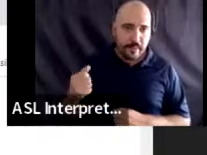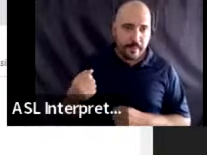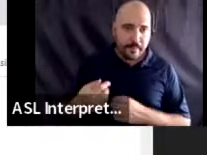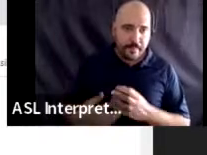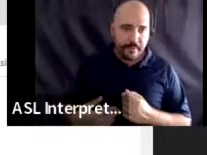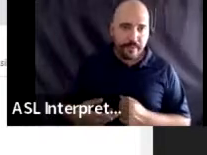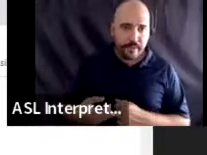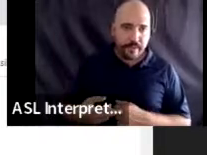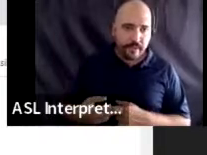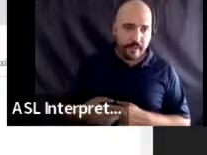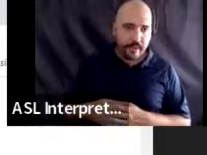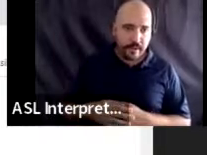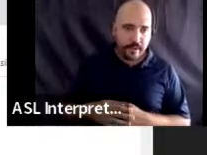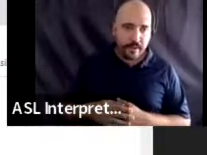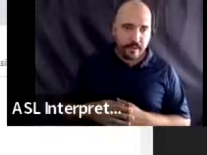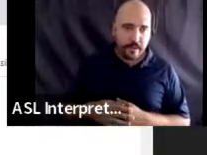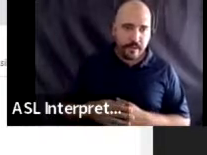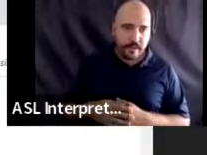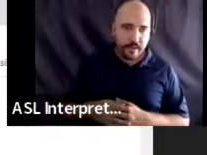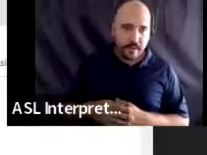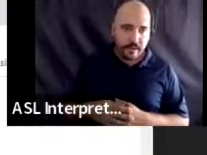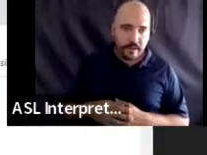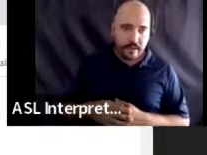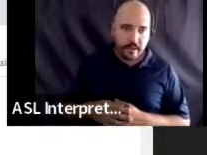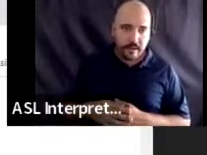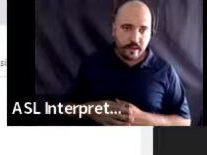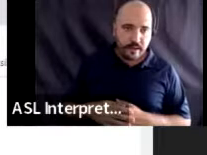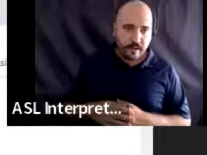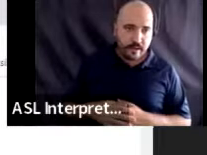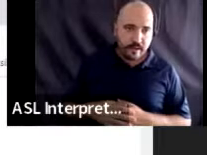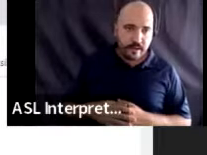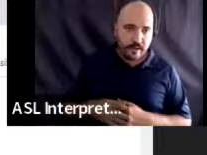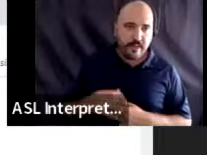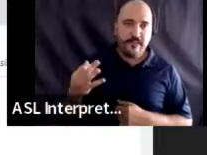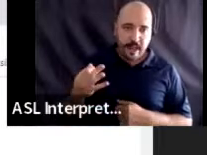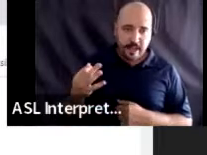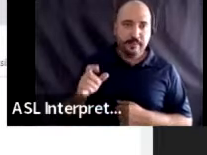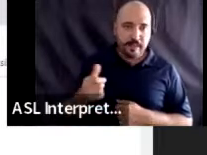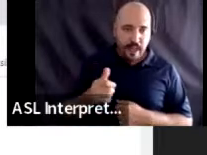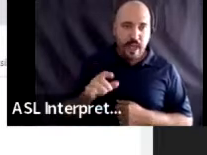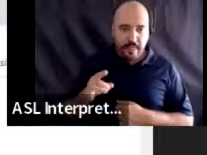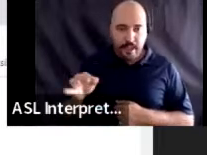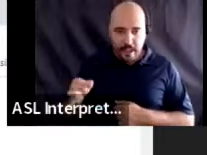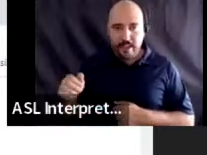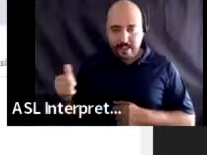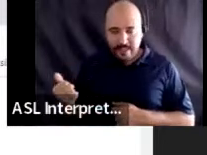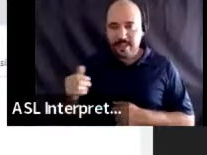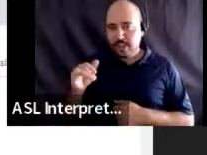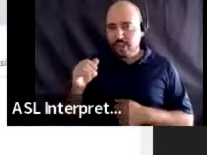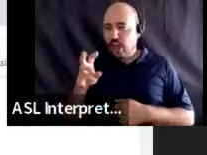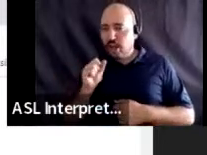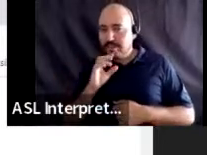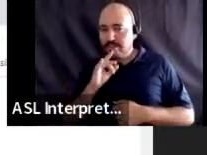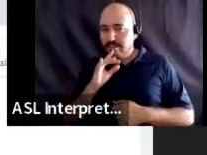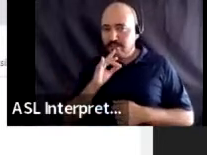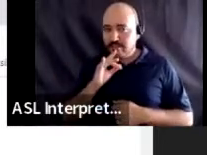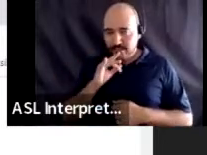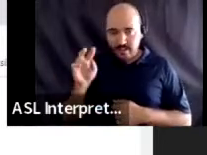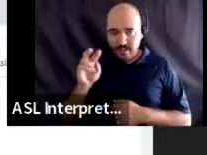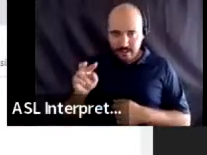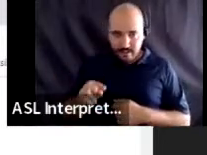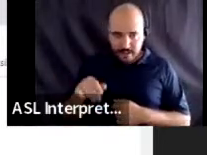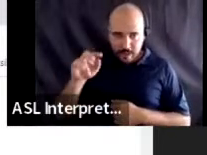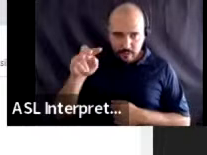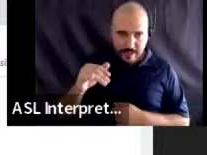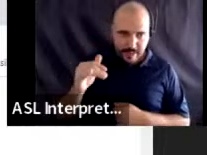Thursday, Tuesday, Wednesday, December 8th, Thursday, December 9th, Friday, December 10th, 2021. 5 events scheduled. Visited. Heading level 3. Right, Same press page. Link. enter